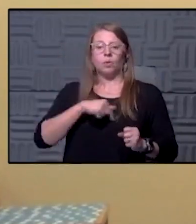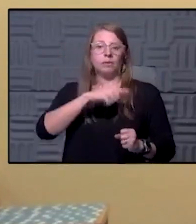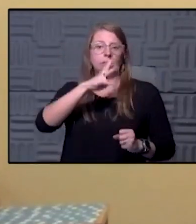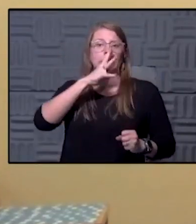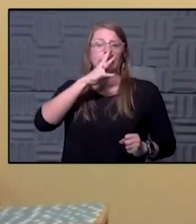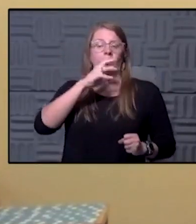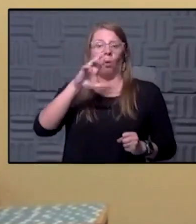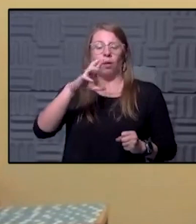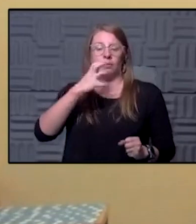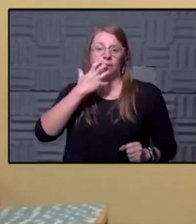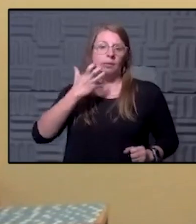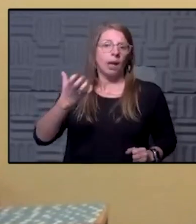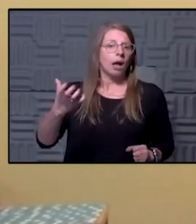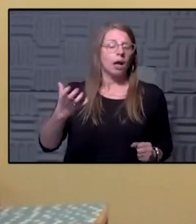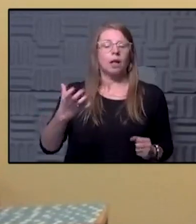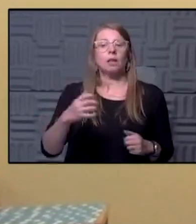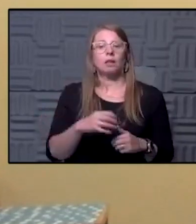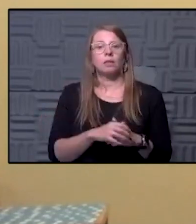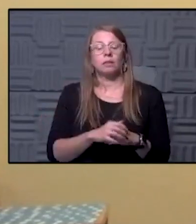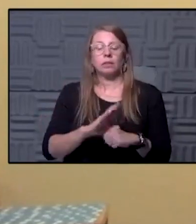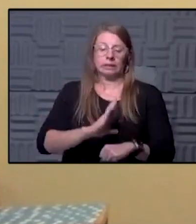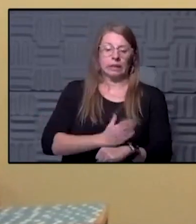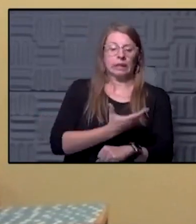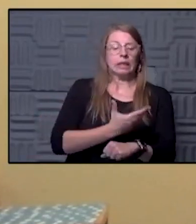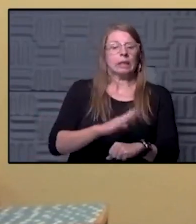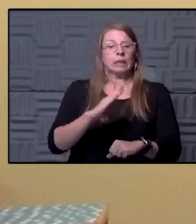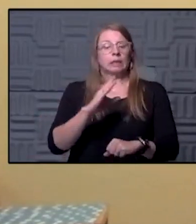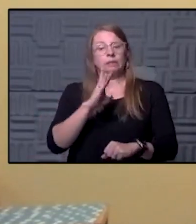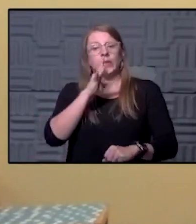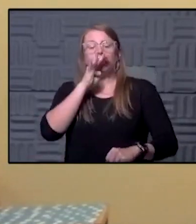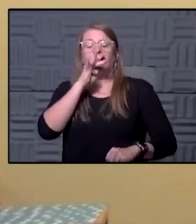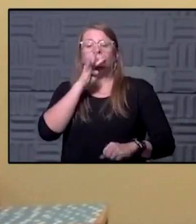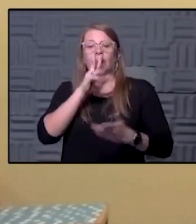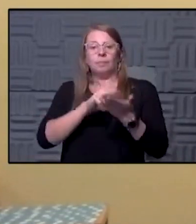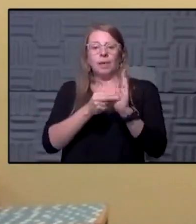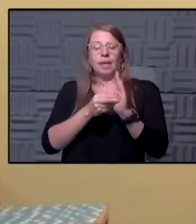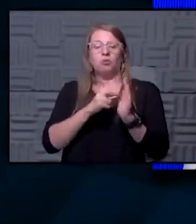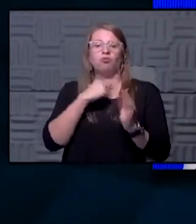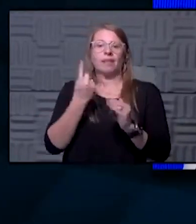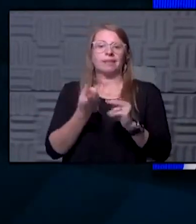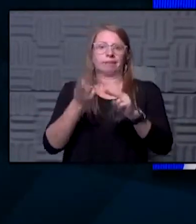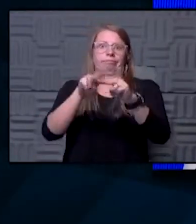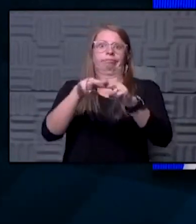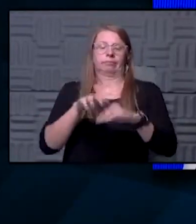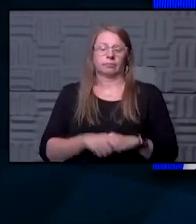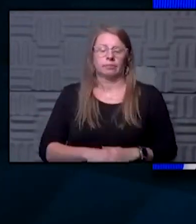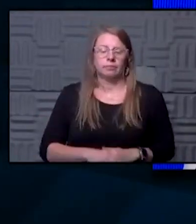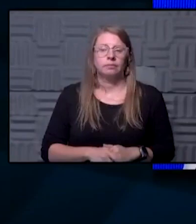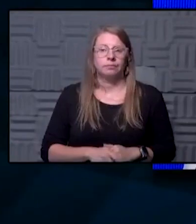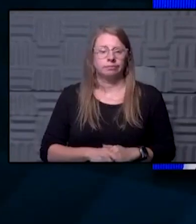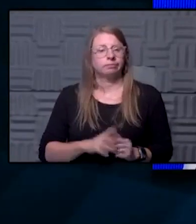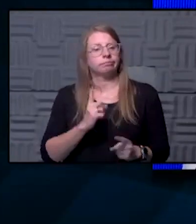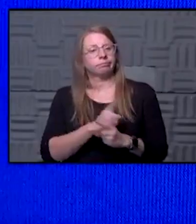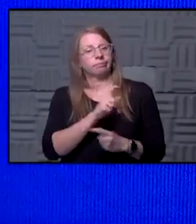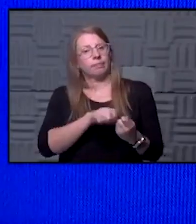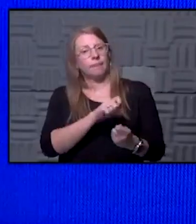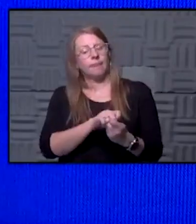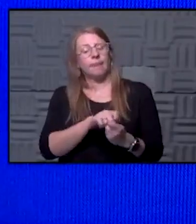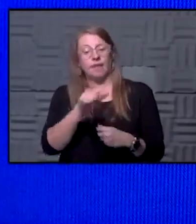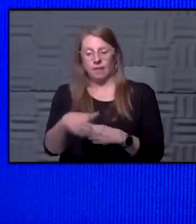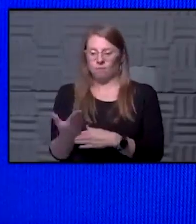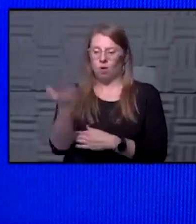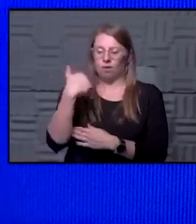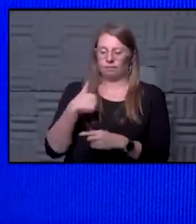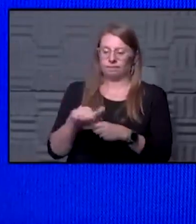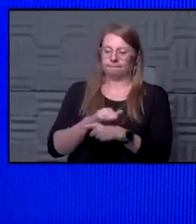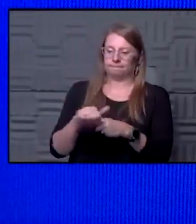if we were to yell or to sing or whatnot, it just increases your risk. Yeah, exactly. This morning I was